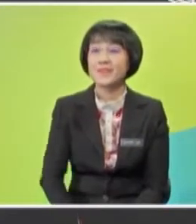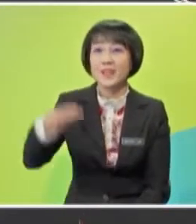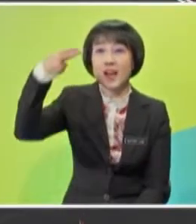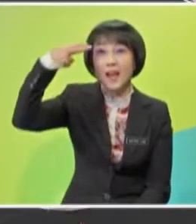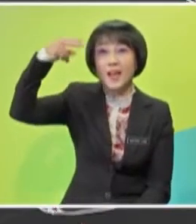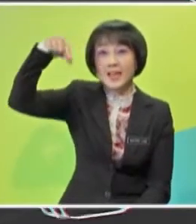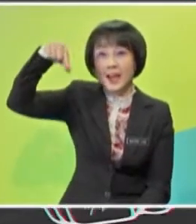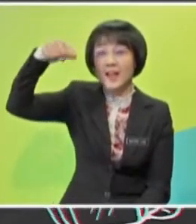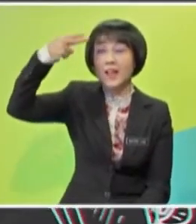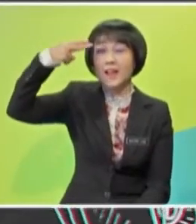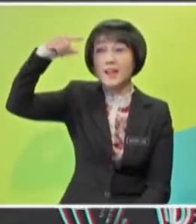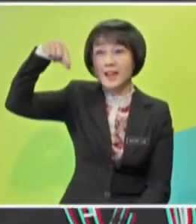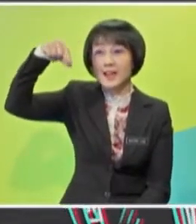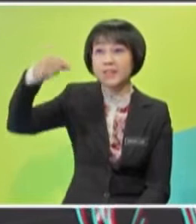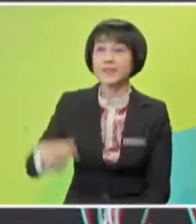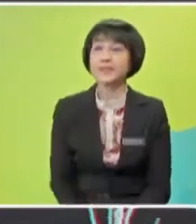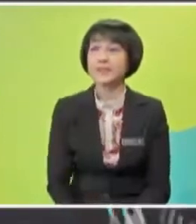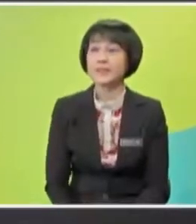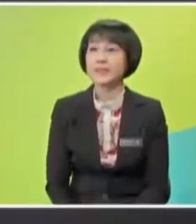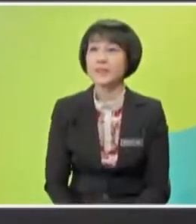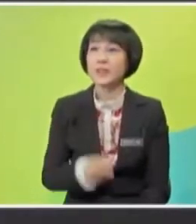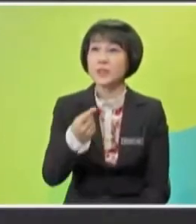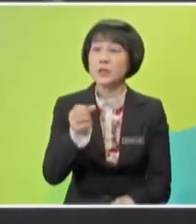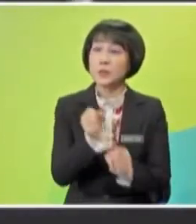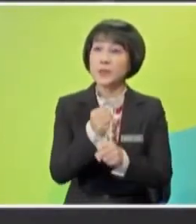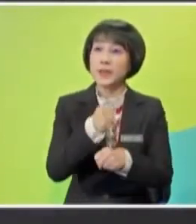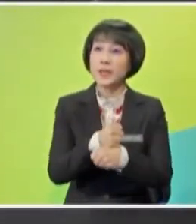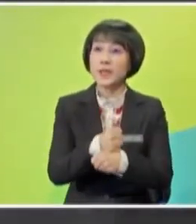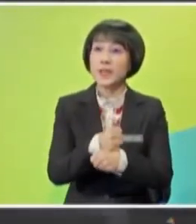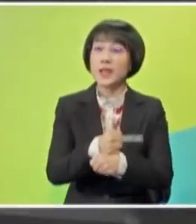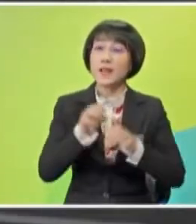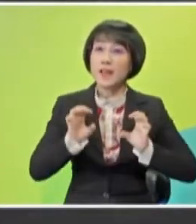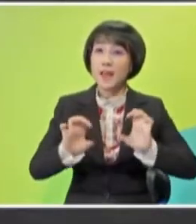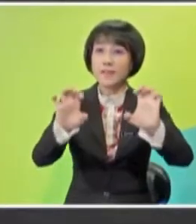Haikal? Haikal, do you make an effort to be popular?